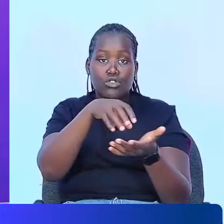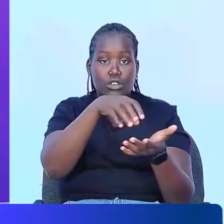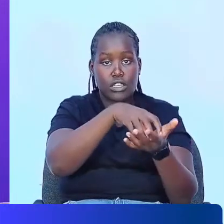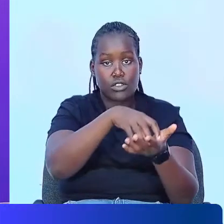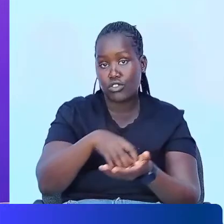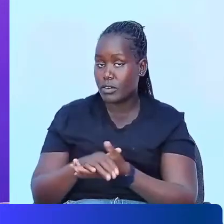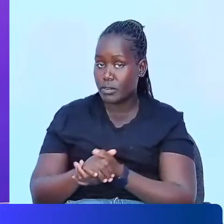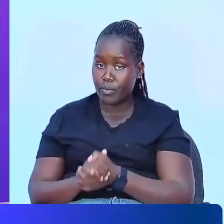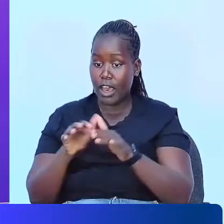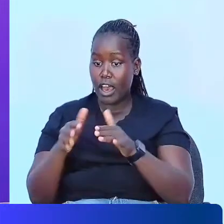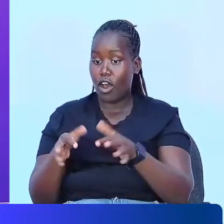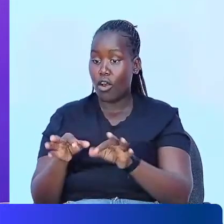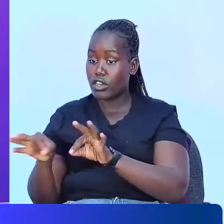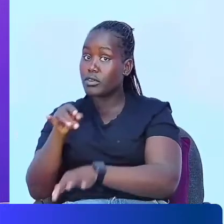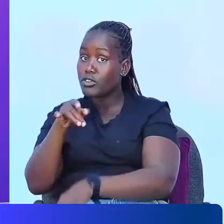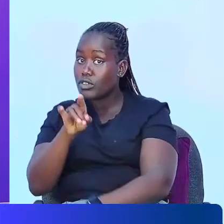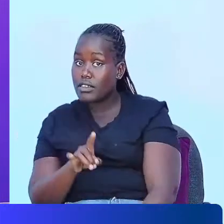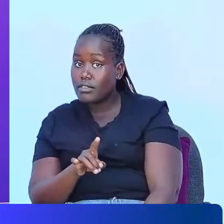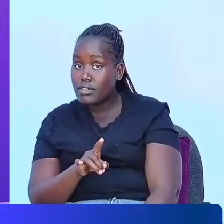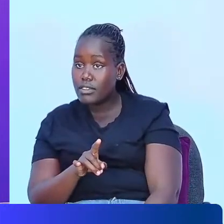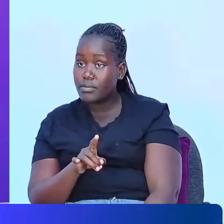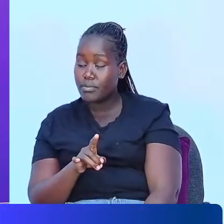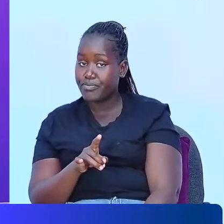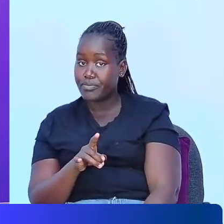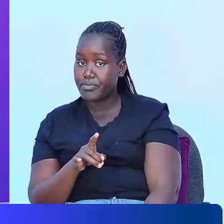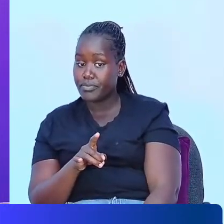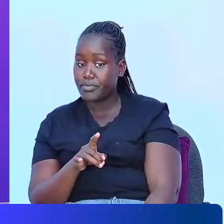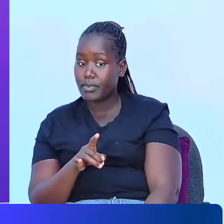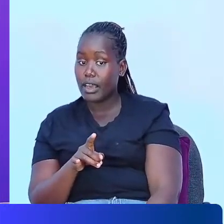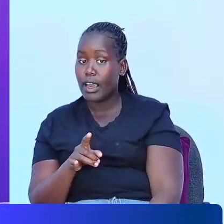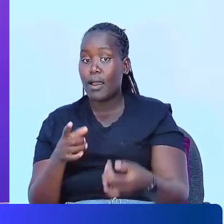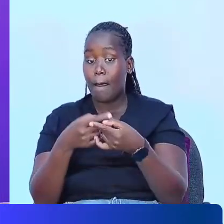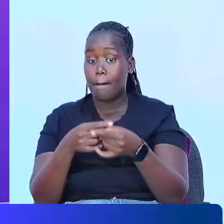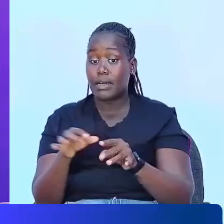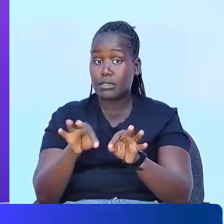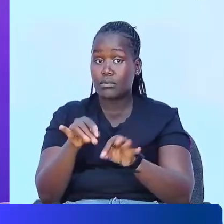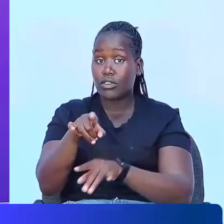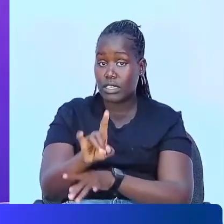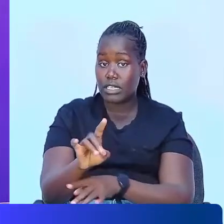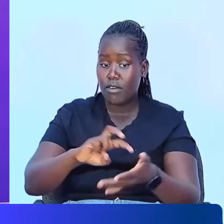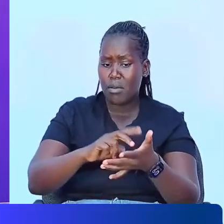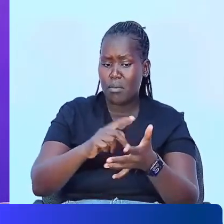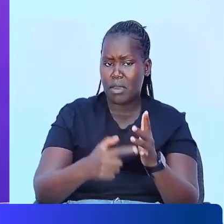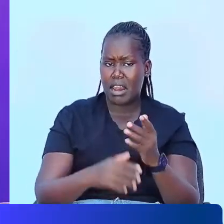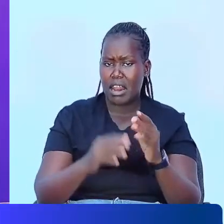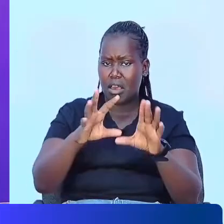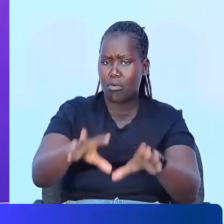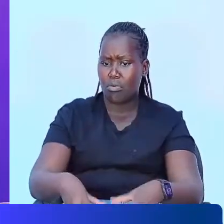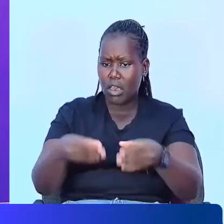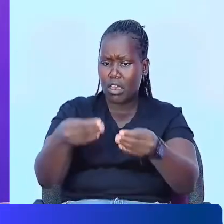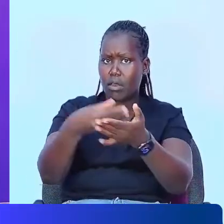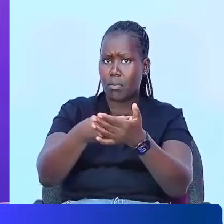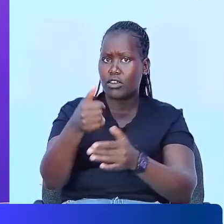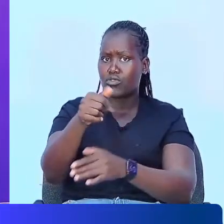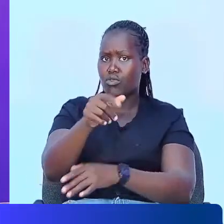amejieleza. Penye mtu amejieleza, let me use that word, but kujieleza doesn't mean giving money to